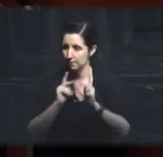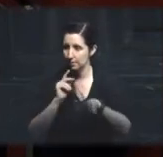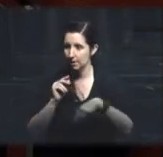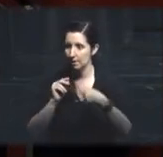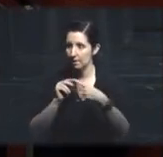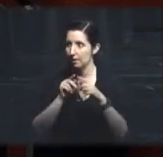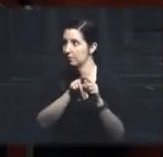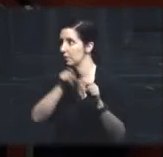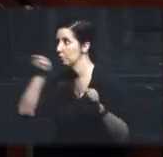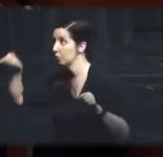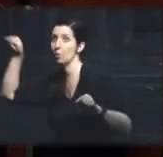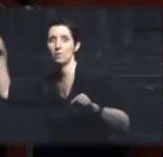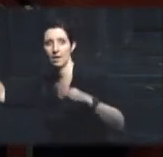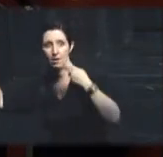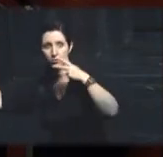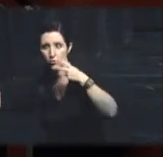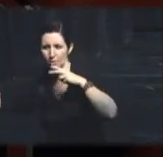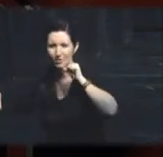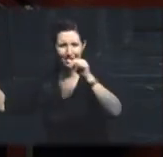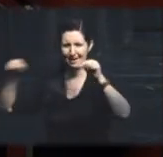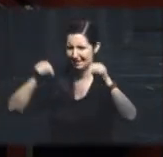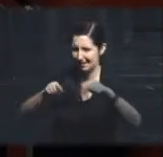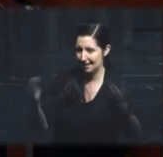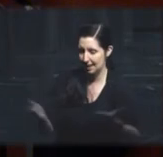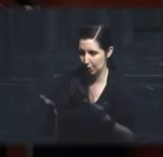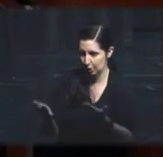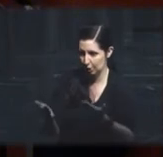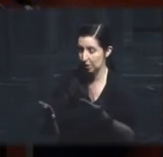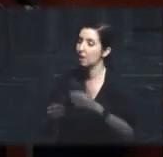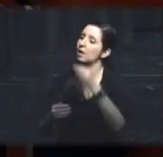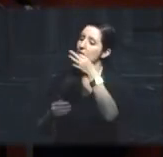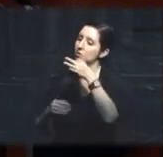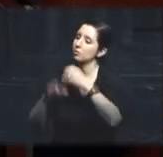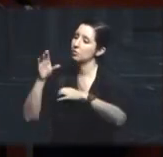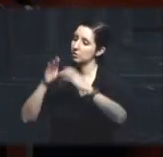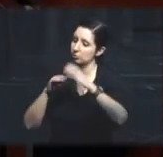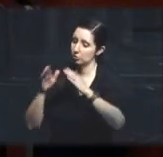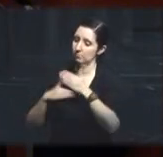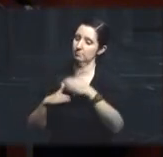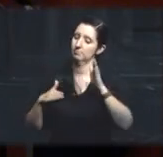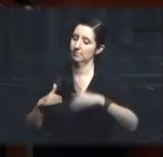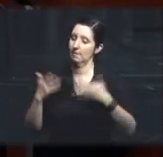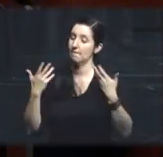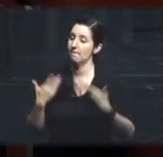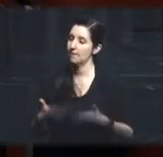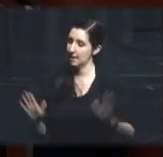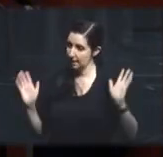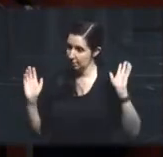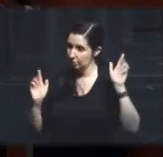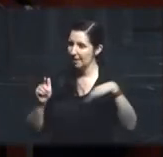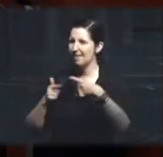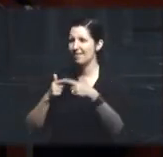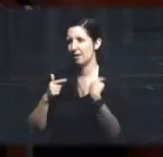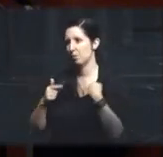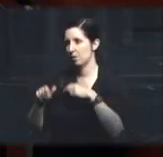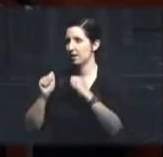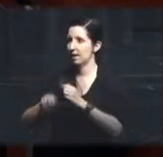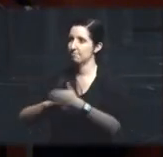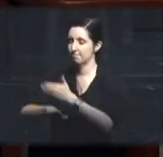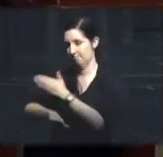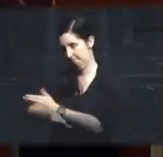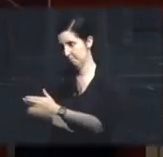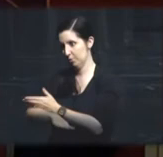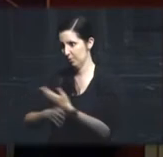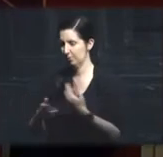go. So as we settle back down from all this construction, I think we'll be able to make some progress on that. And I certainly hope so.